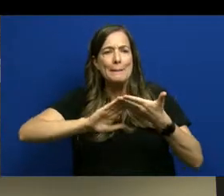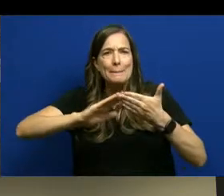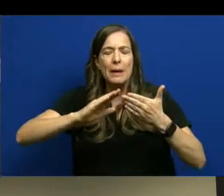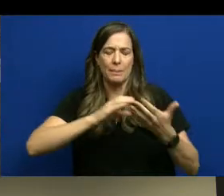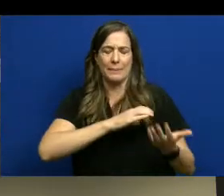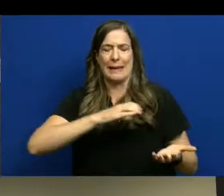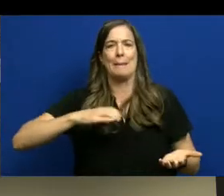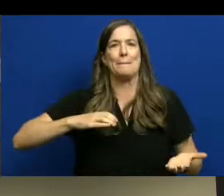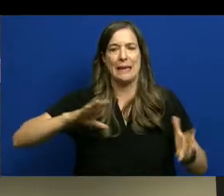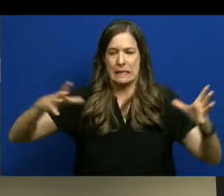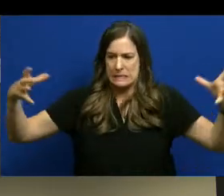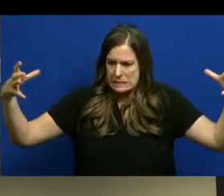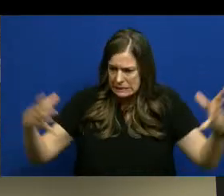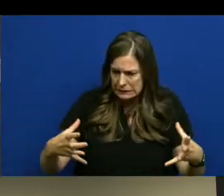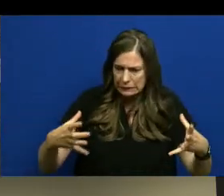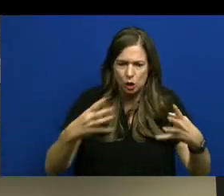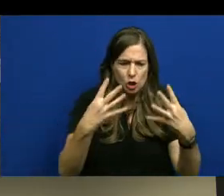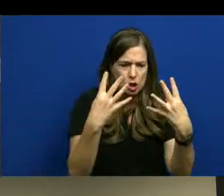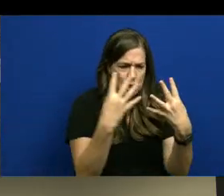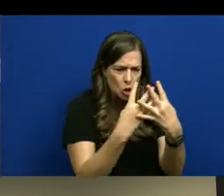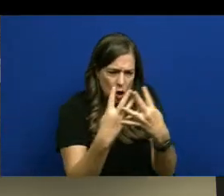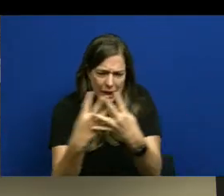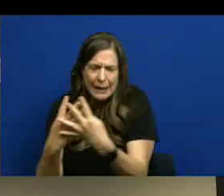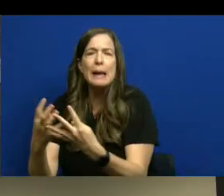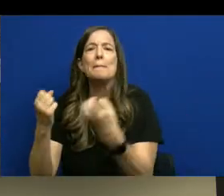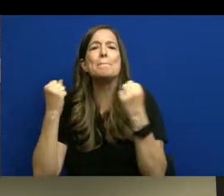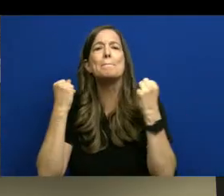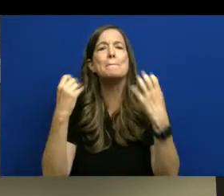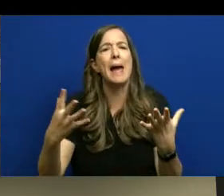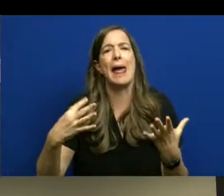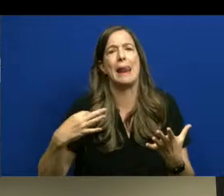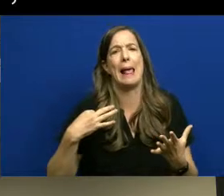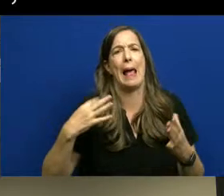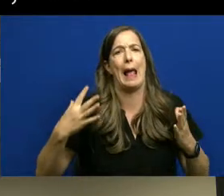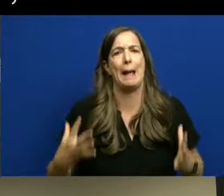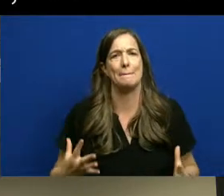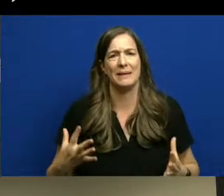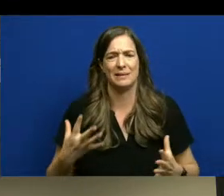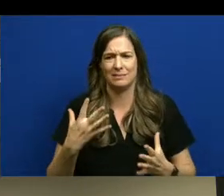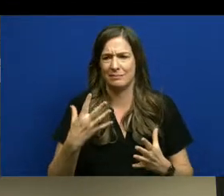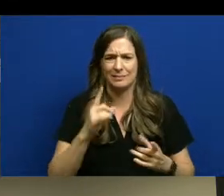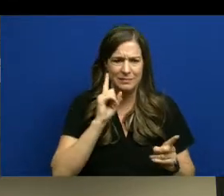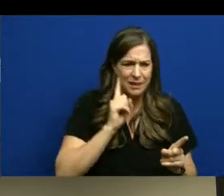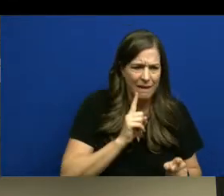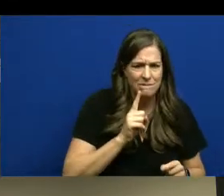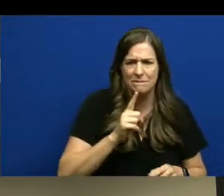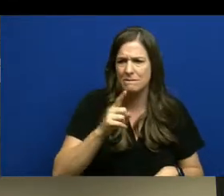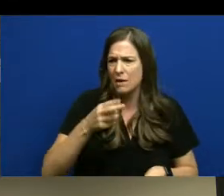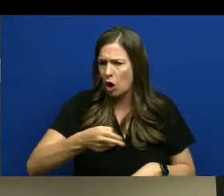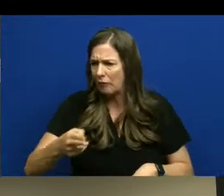applicants, deaf and hard of hearing. And